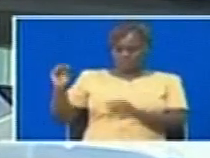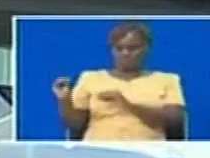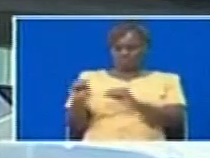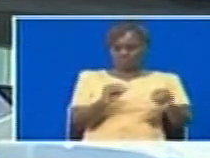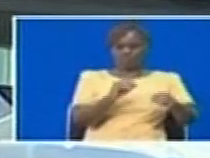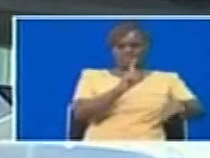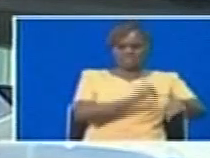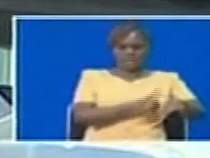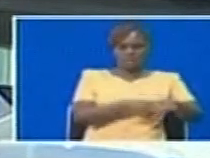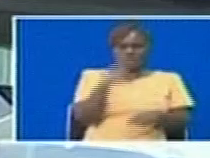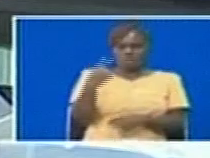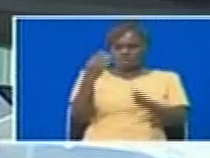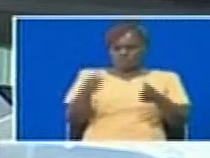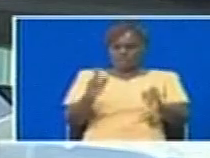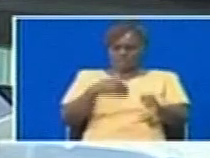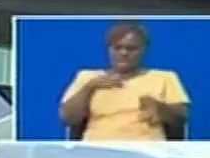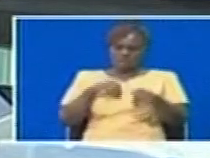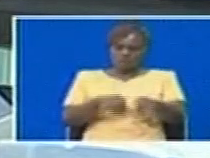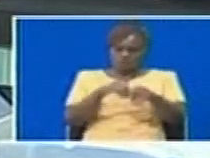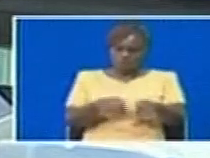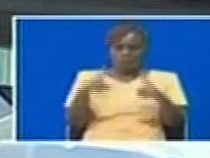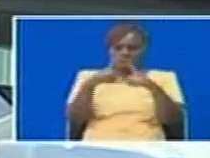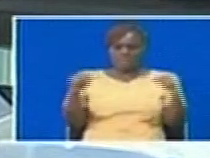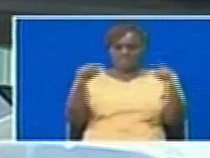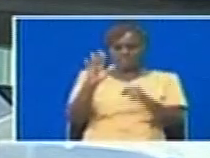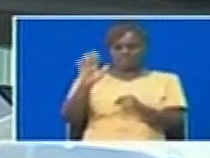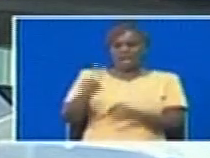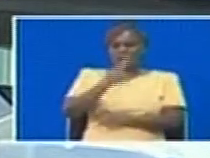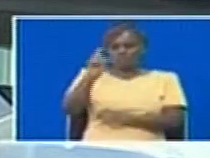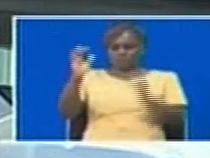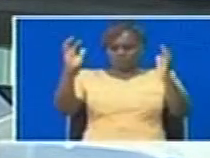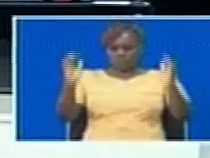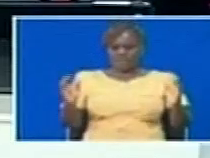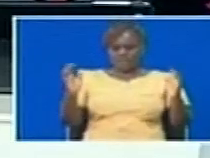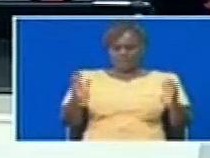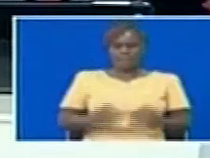That is the only way I'll be able to trace your feedback on our big question tonight.